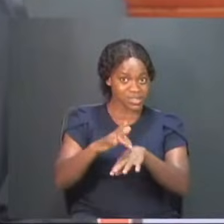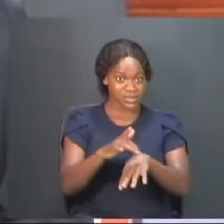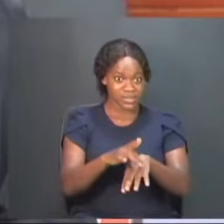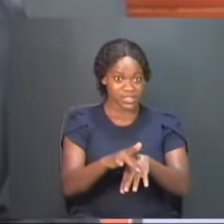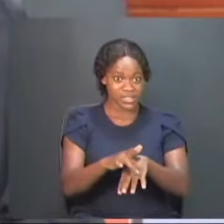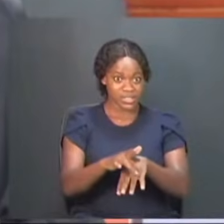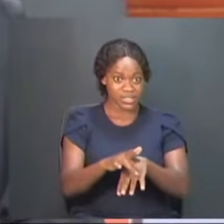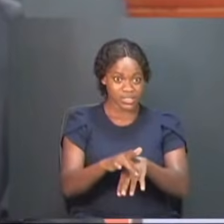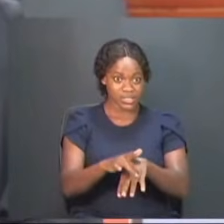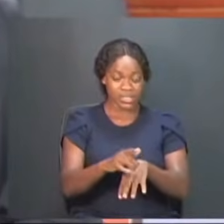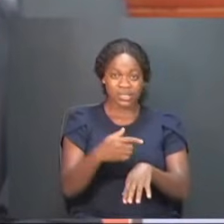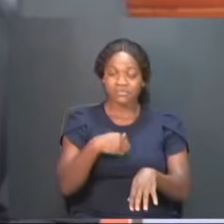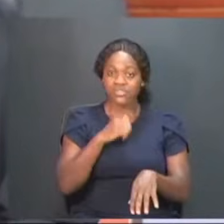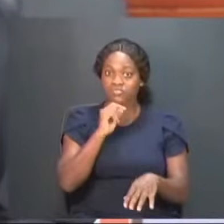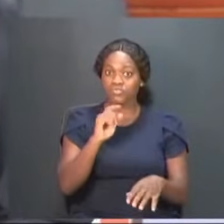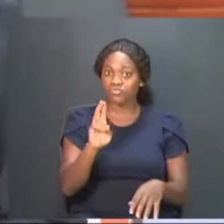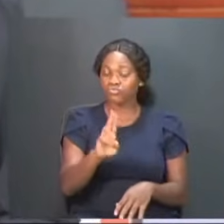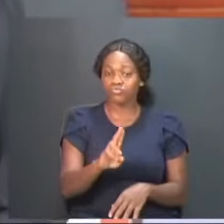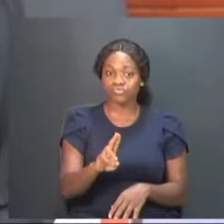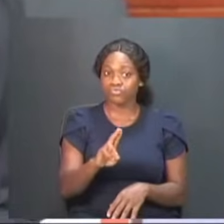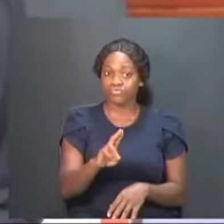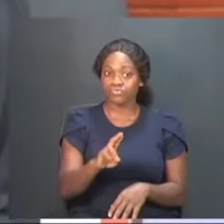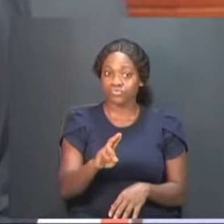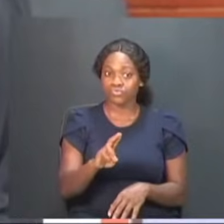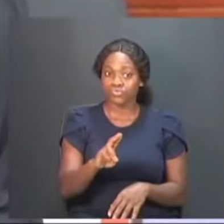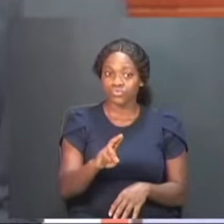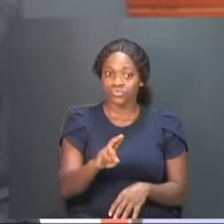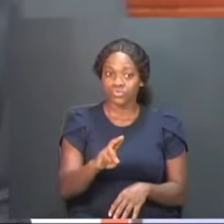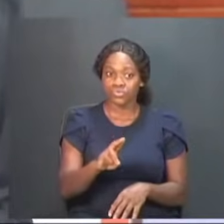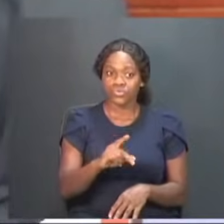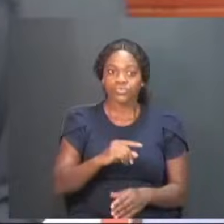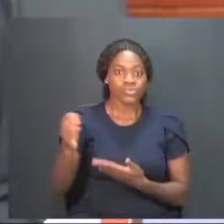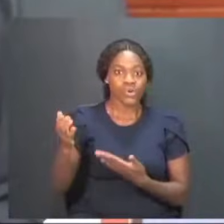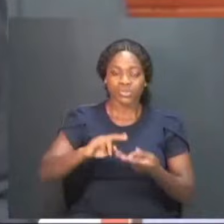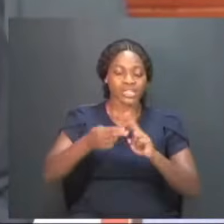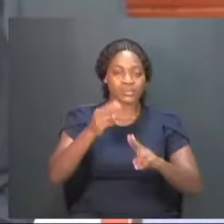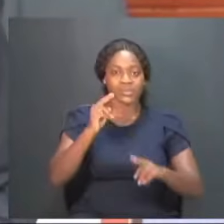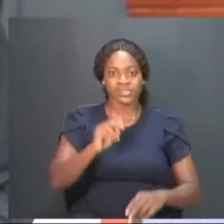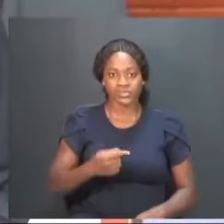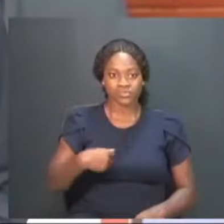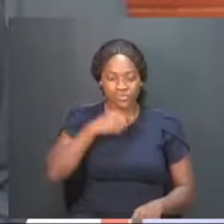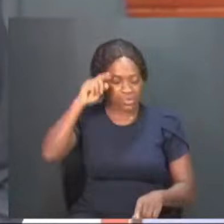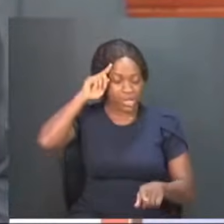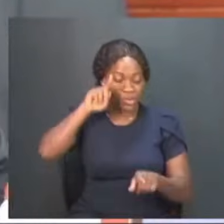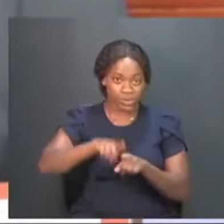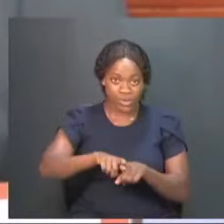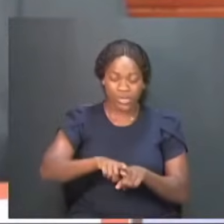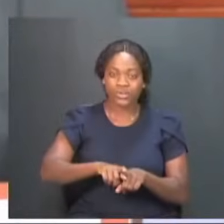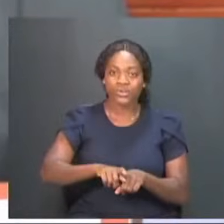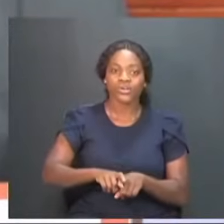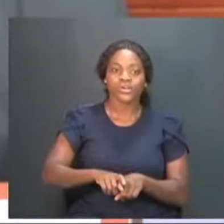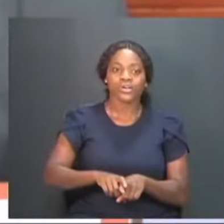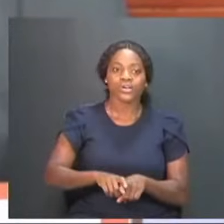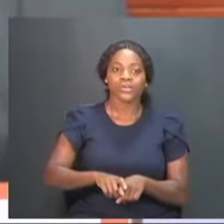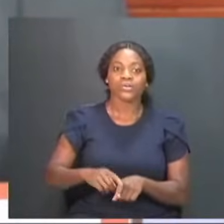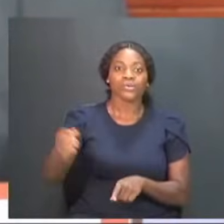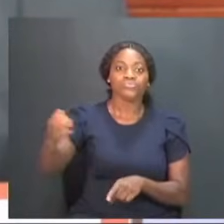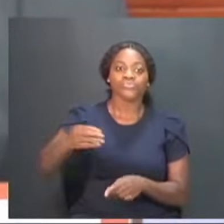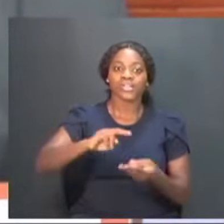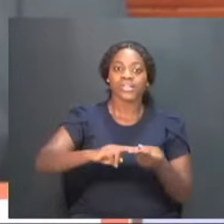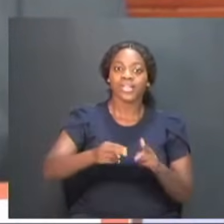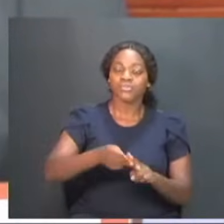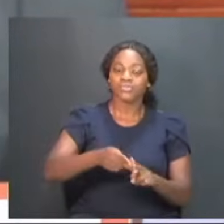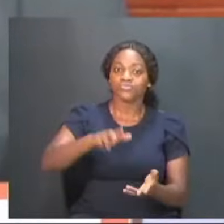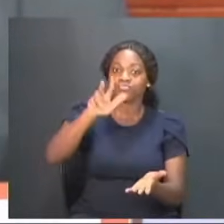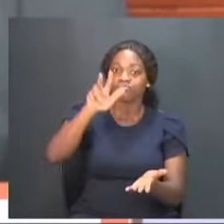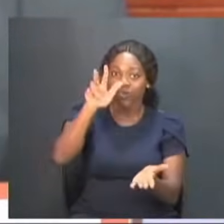I don't want to evoke constitutional. Speaker, we won't agree. Go and bring your numbers. Go and bring your numbers to pass your